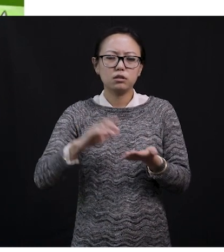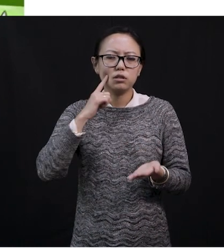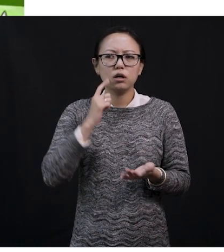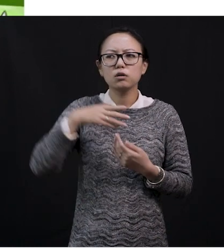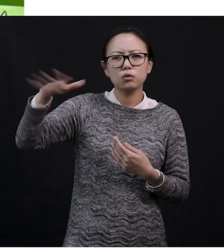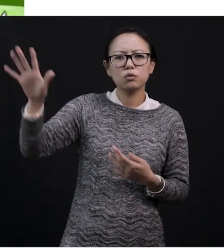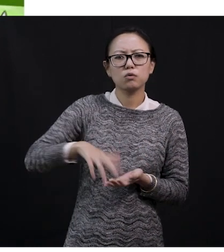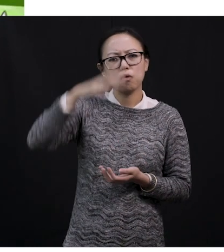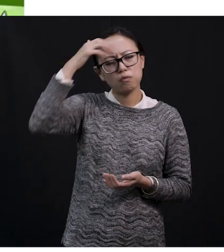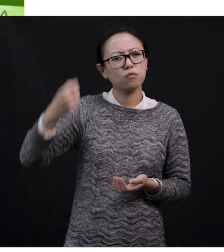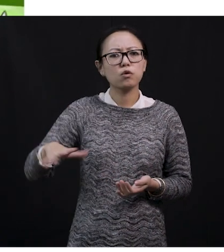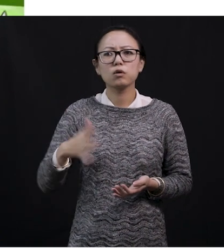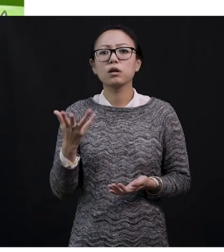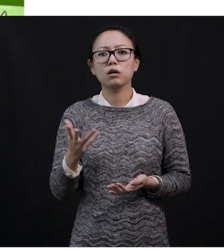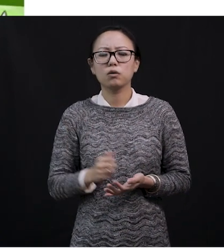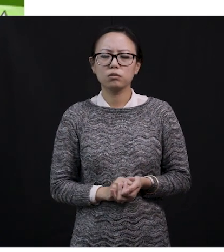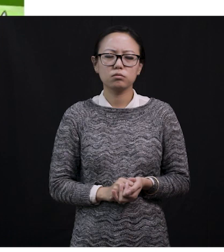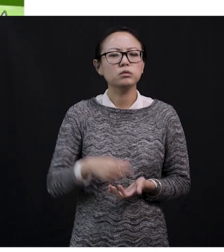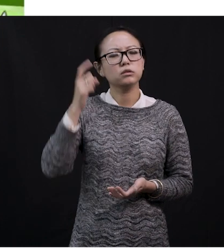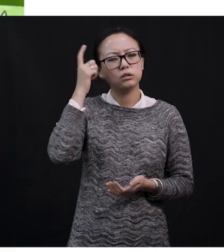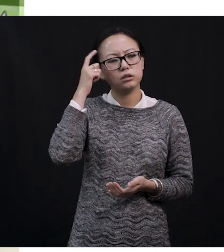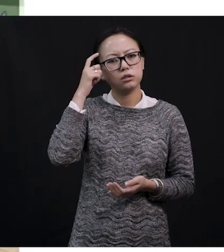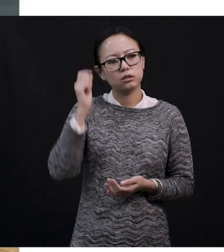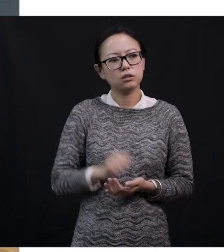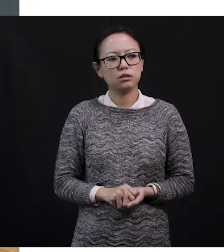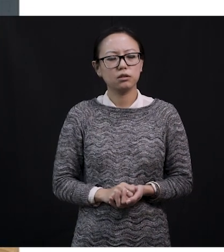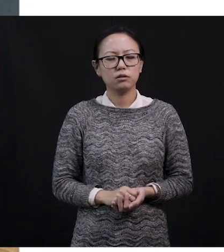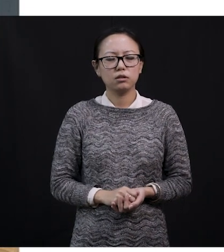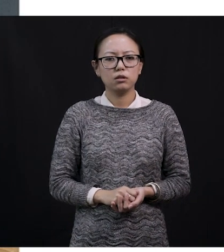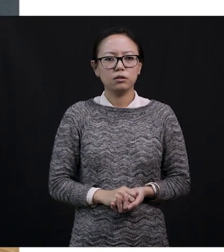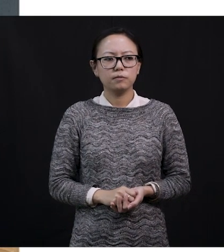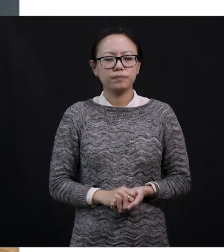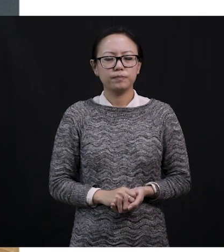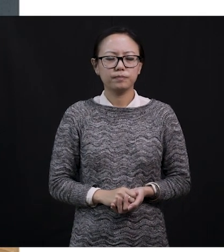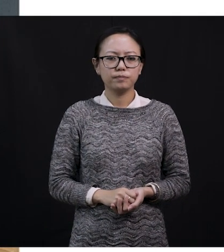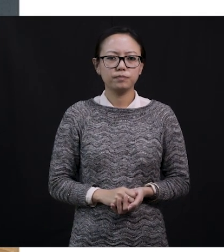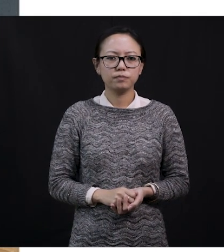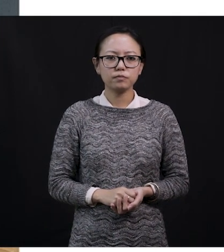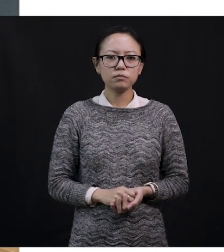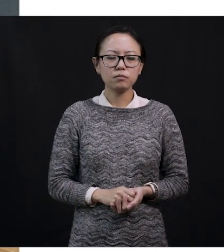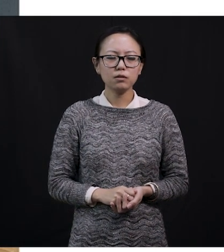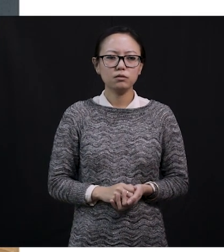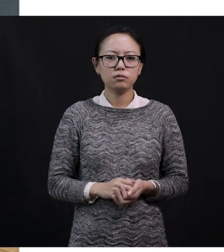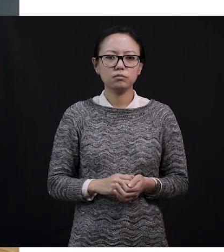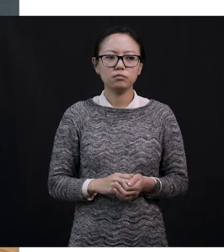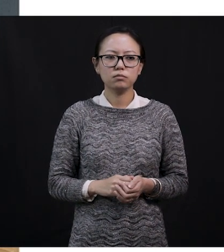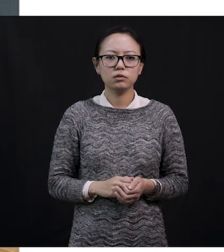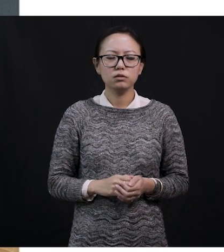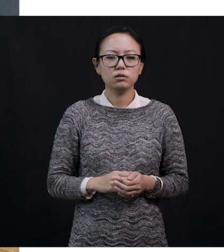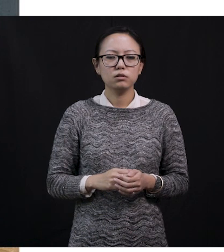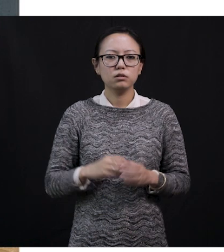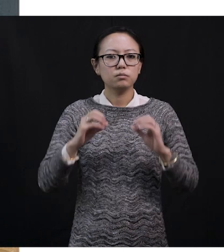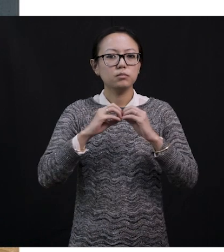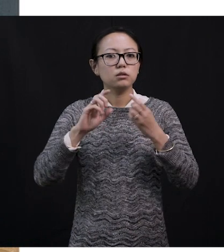is wondering what is to be done next. At that point of time, we find that he